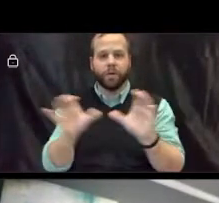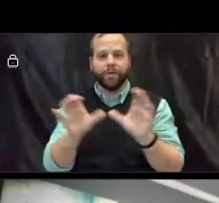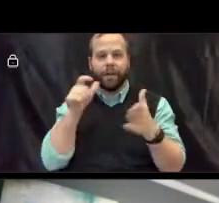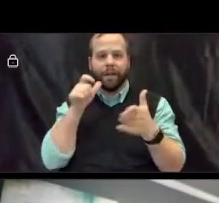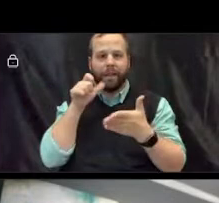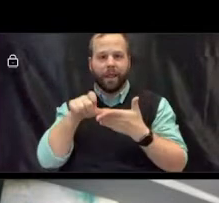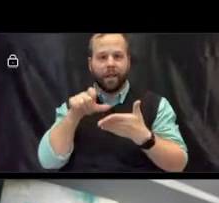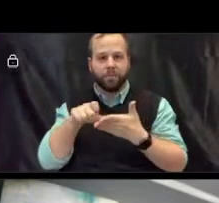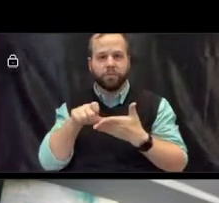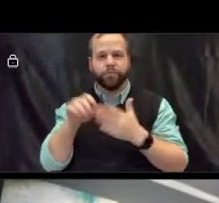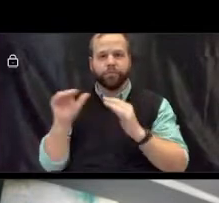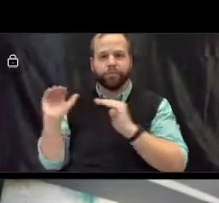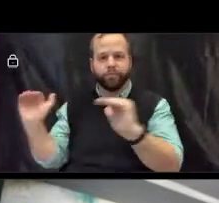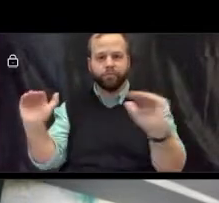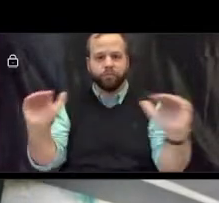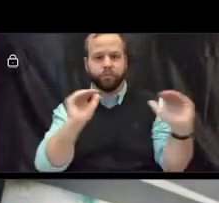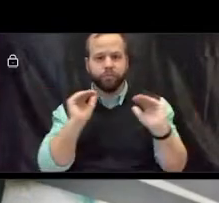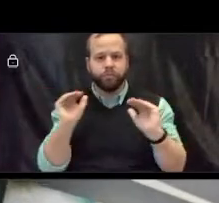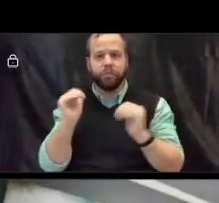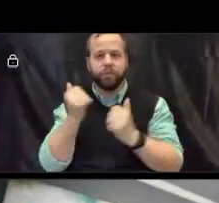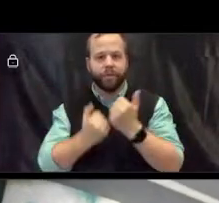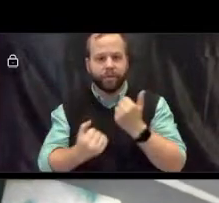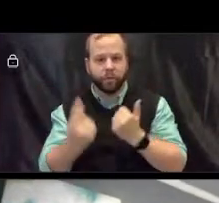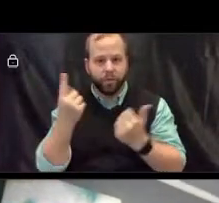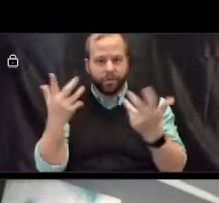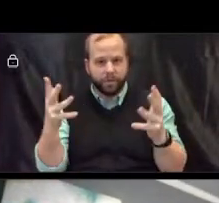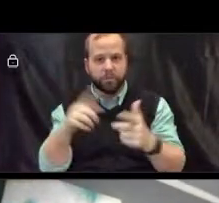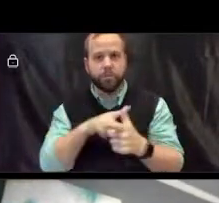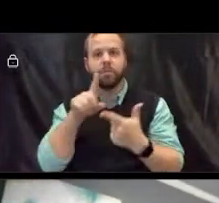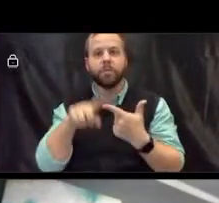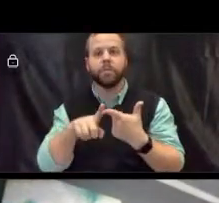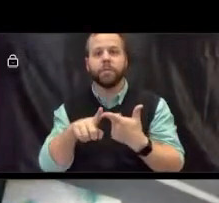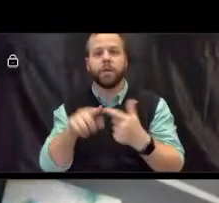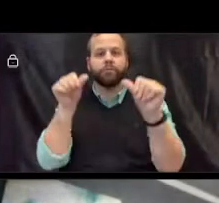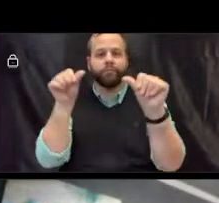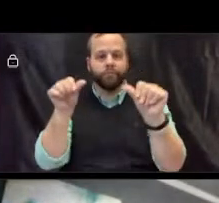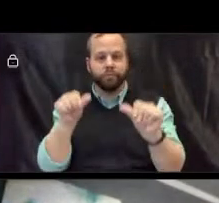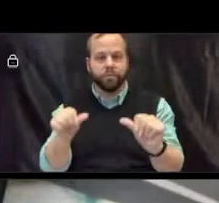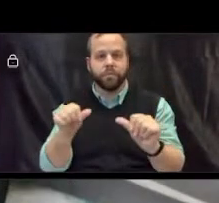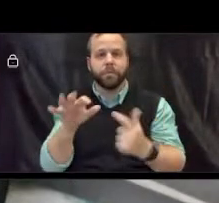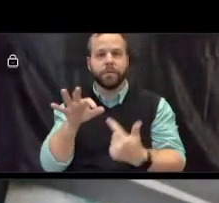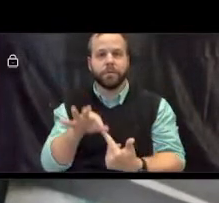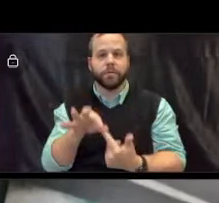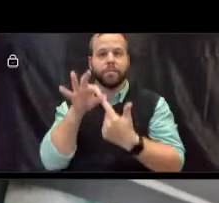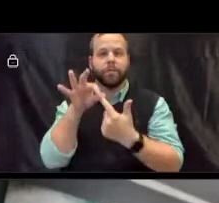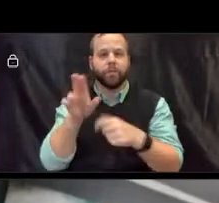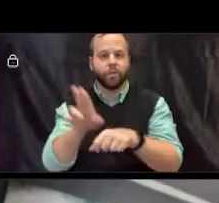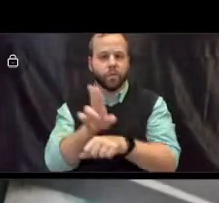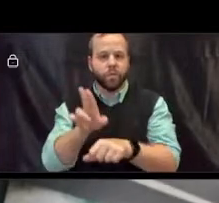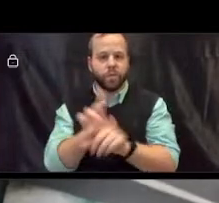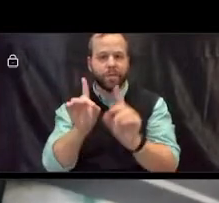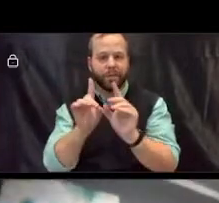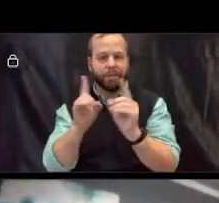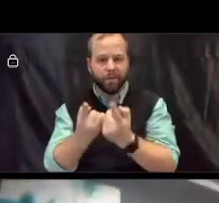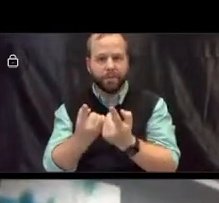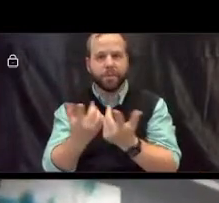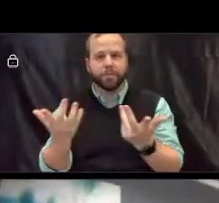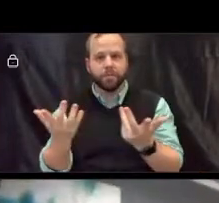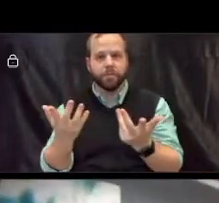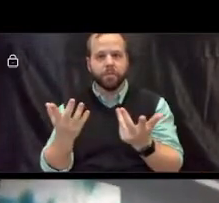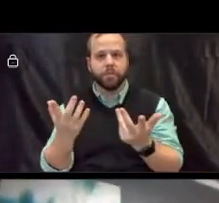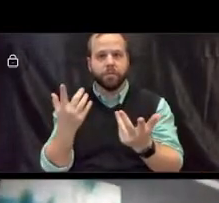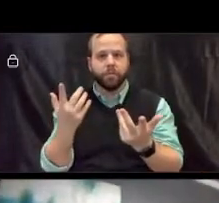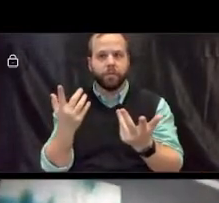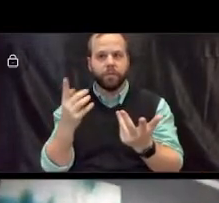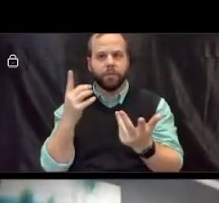letters notifying everyone, and we also posted the special use permit in the window for the last couple of